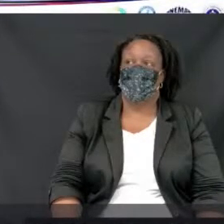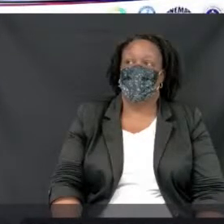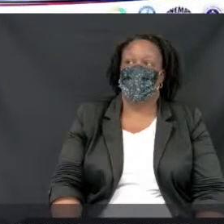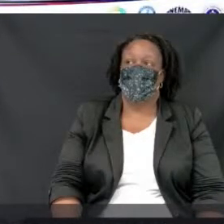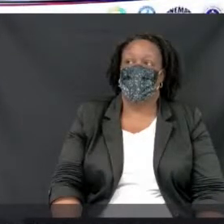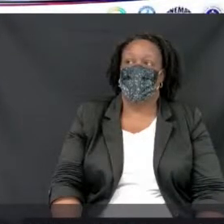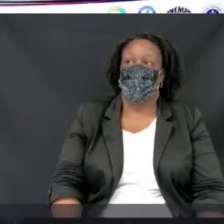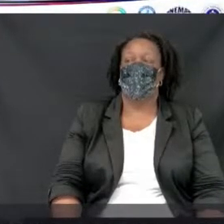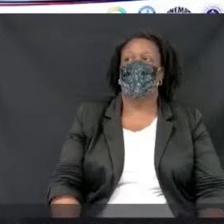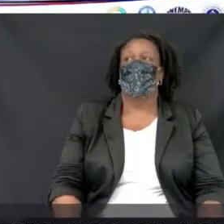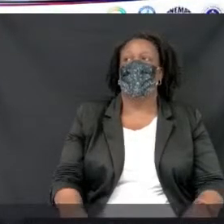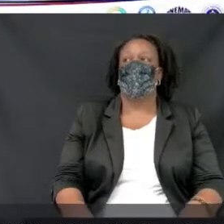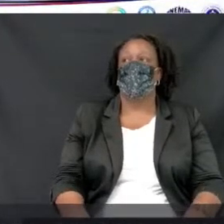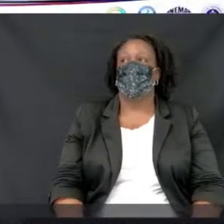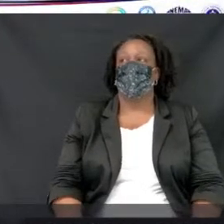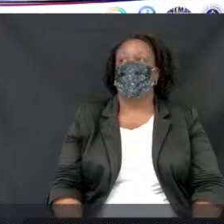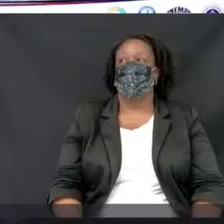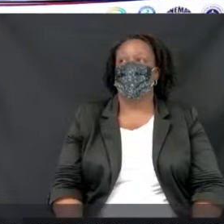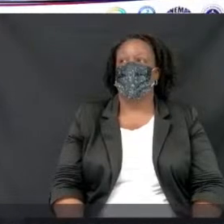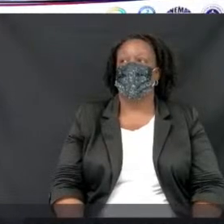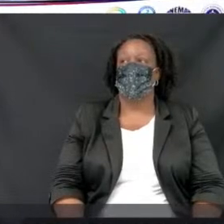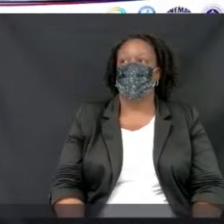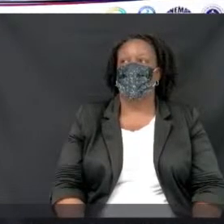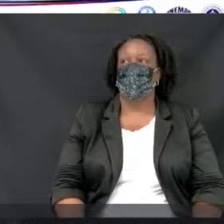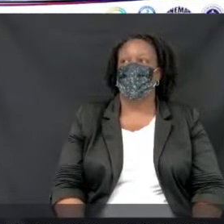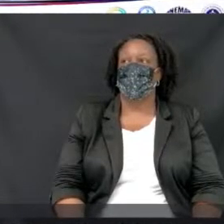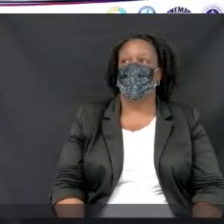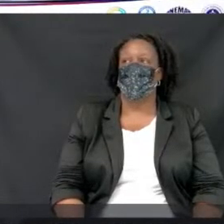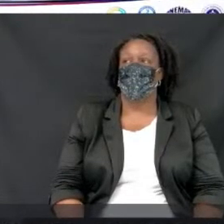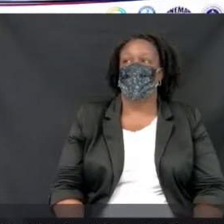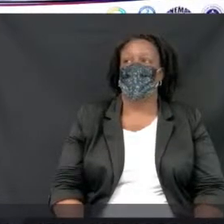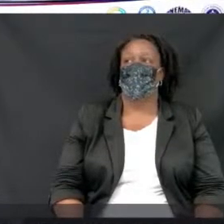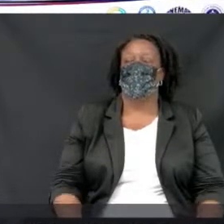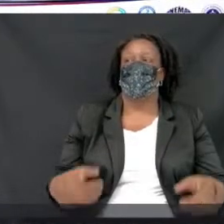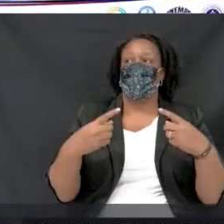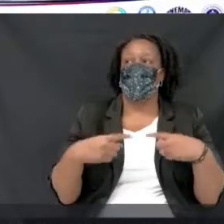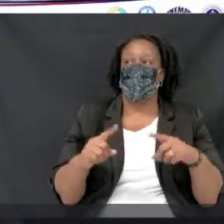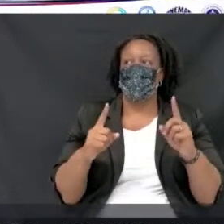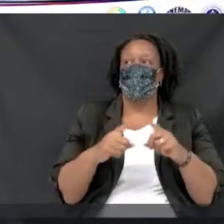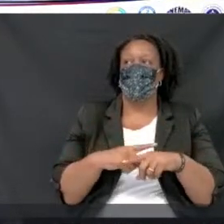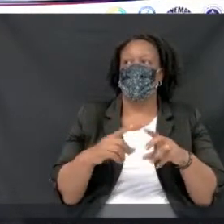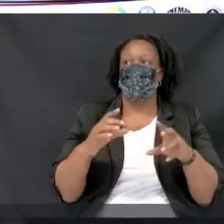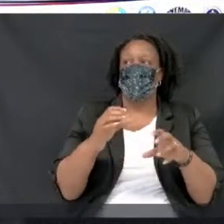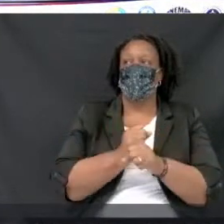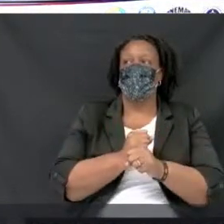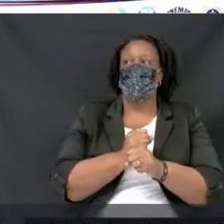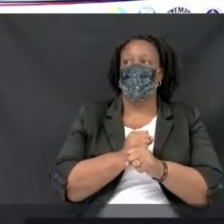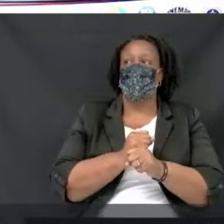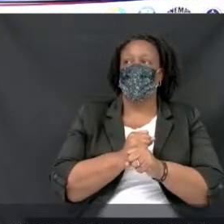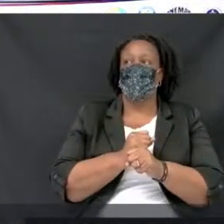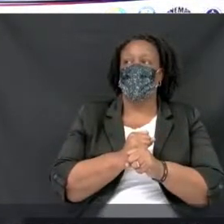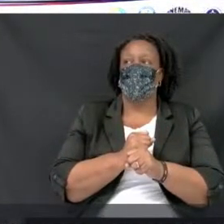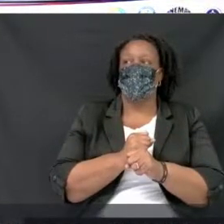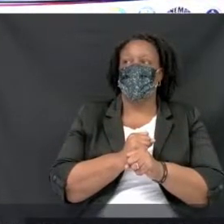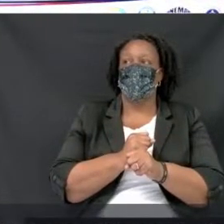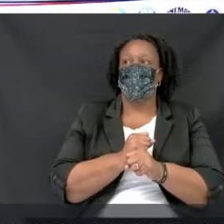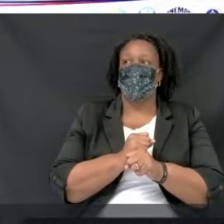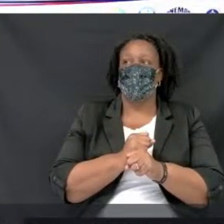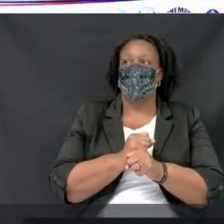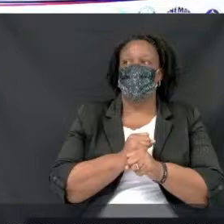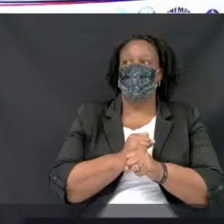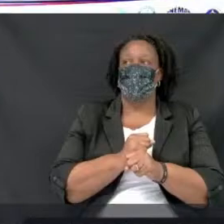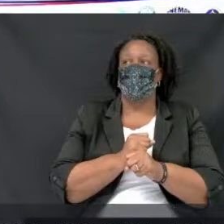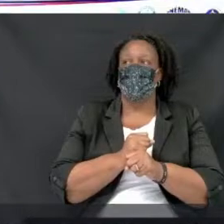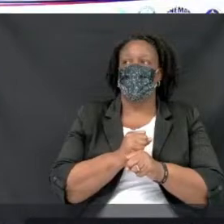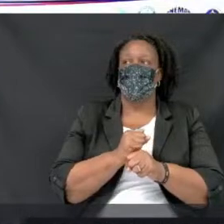week. When I followed up for check-in details, I was told that there is a government policy in place not